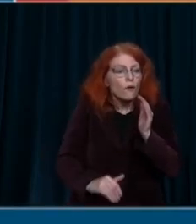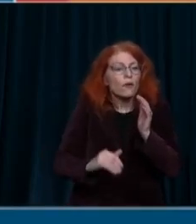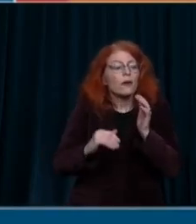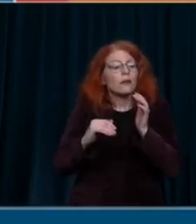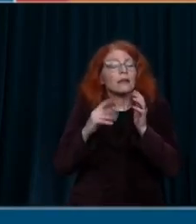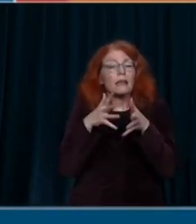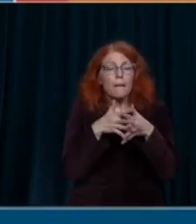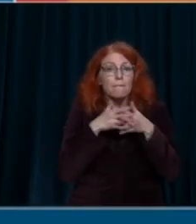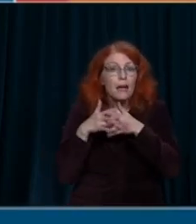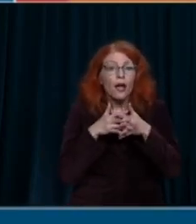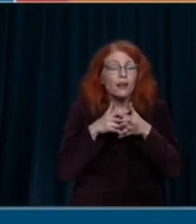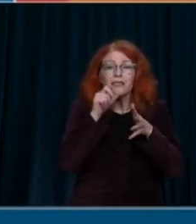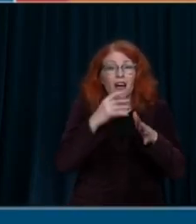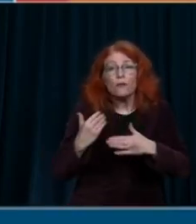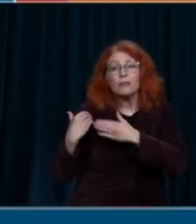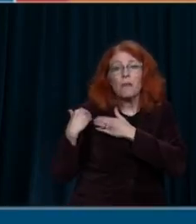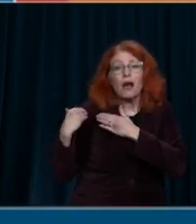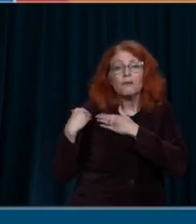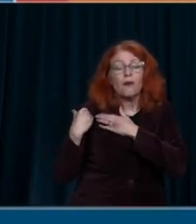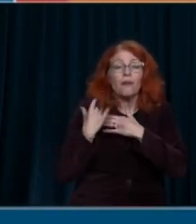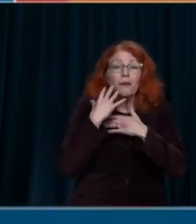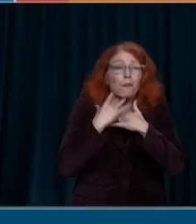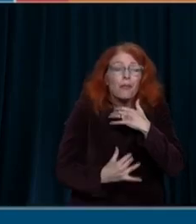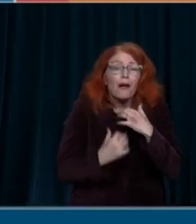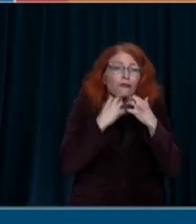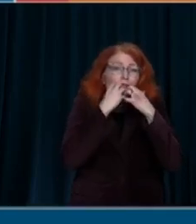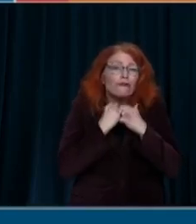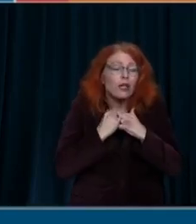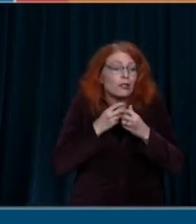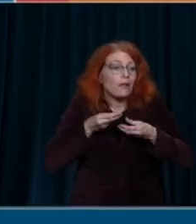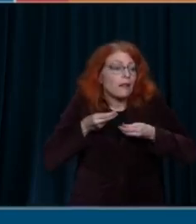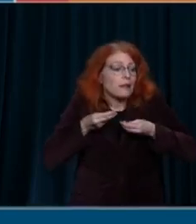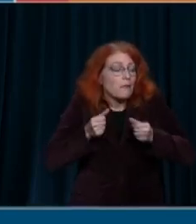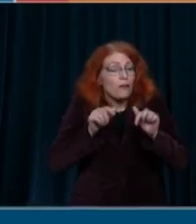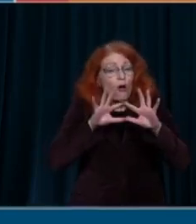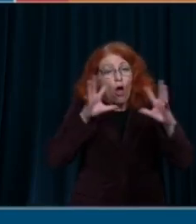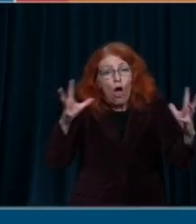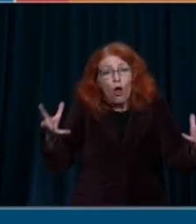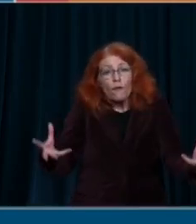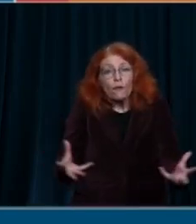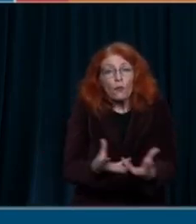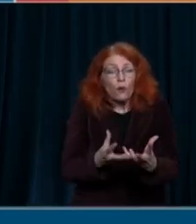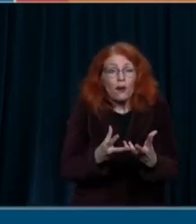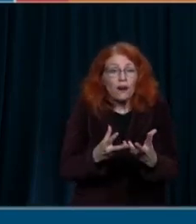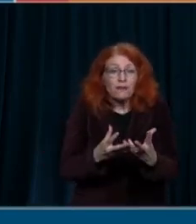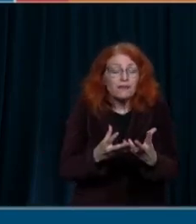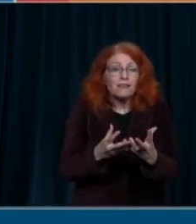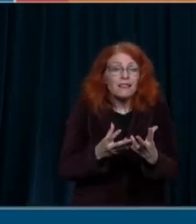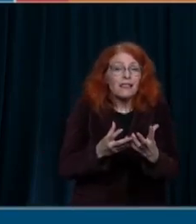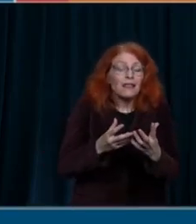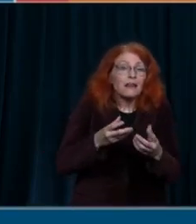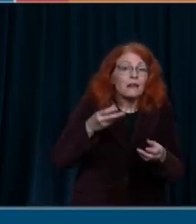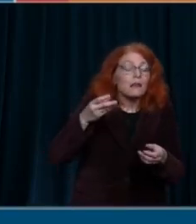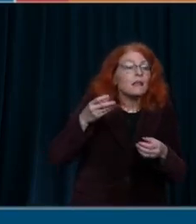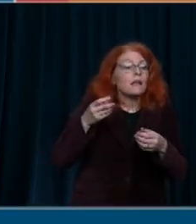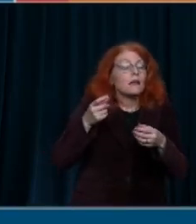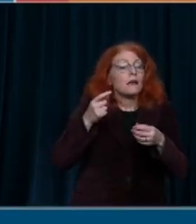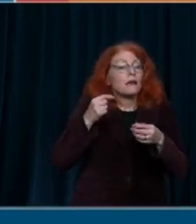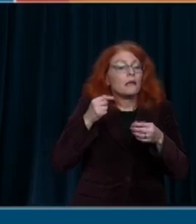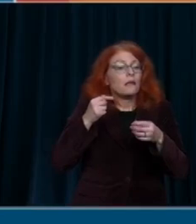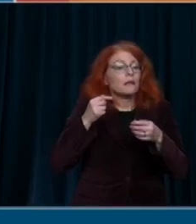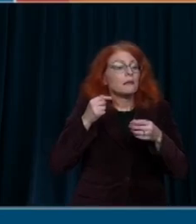that America isn't responsible for the blood and treasure that is spent all over the world. Would I say that we should